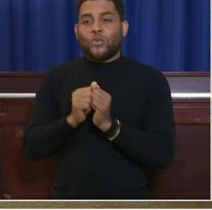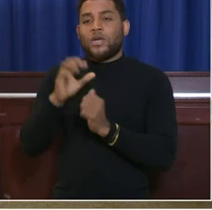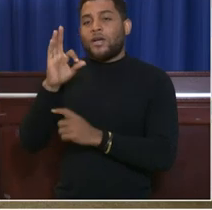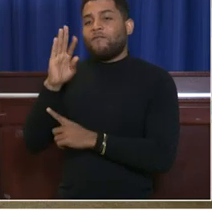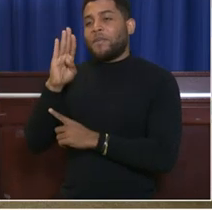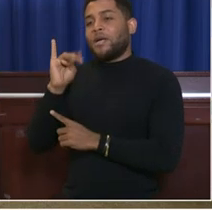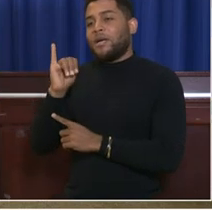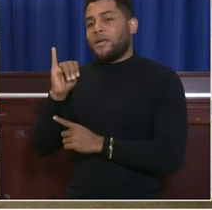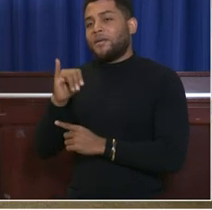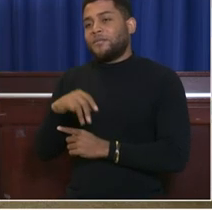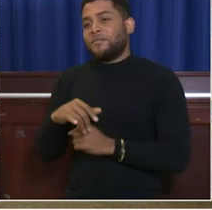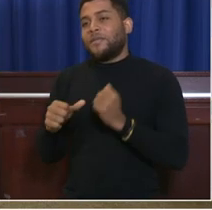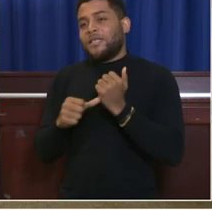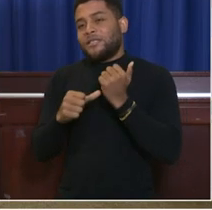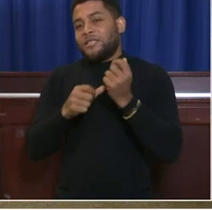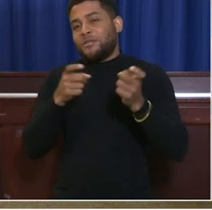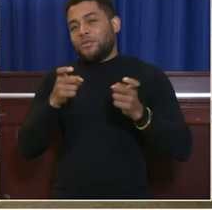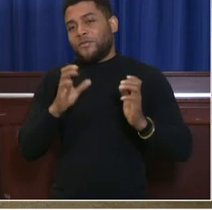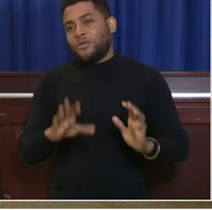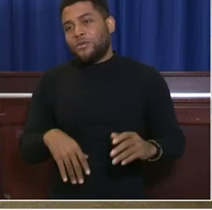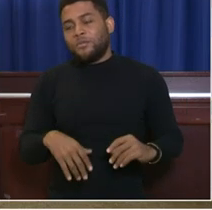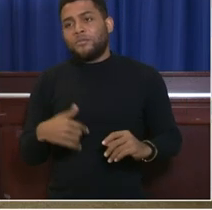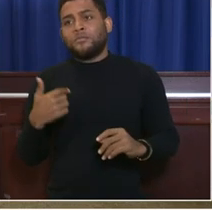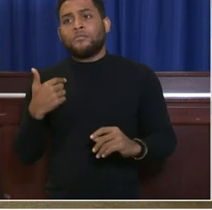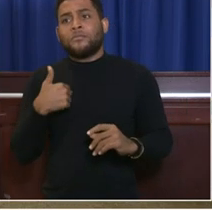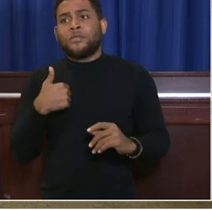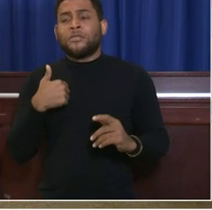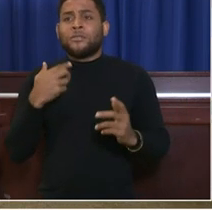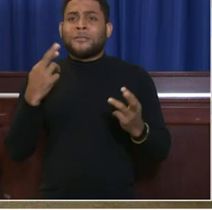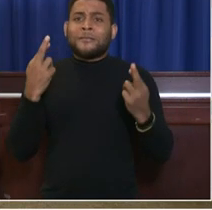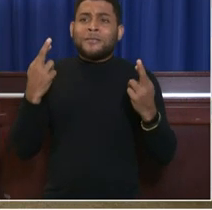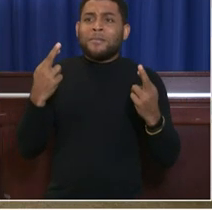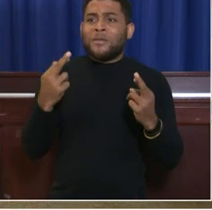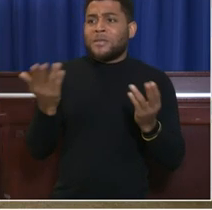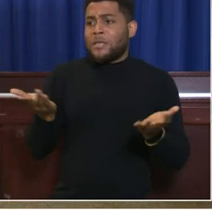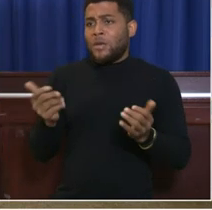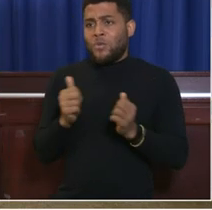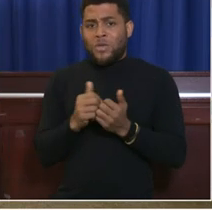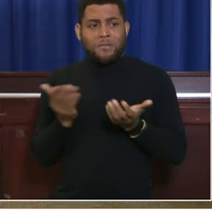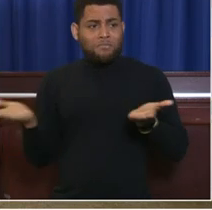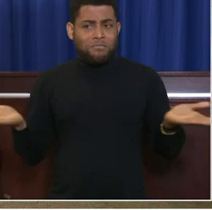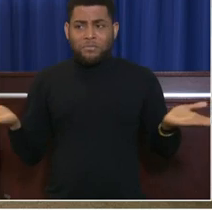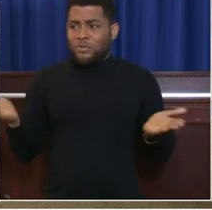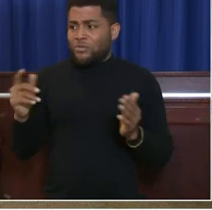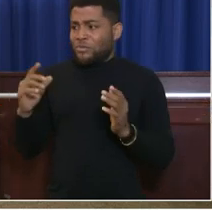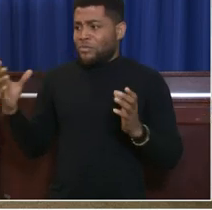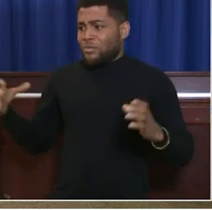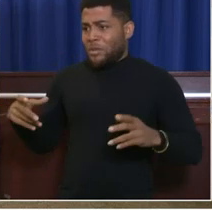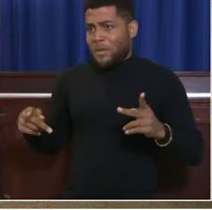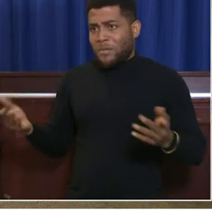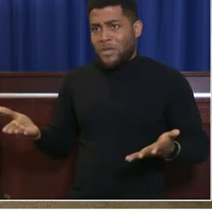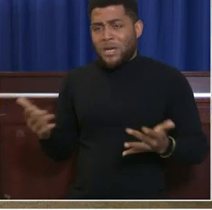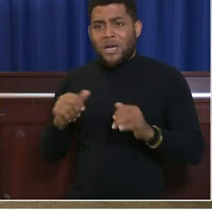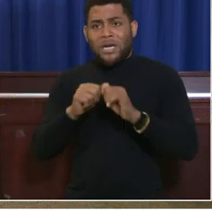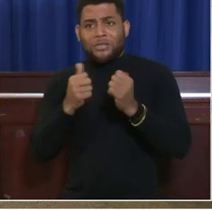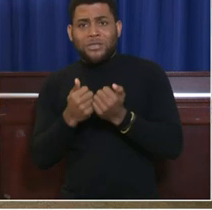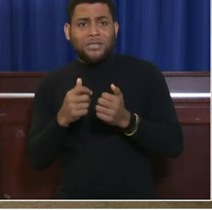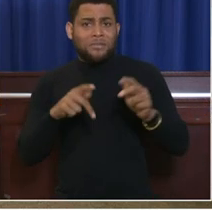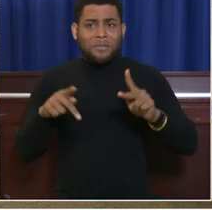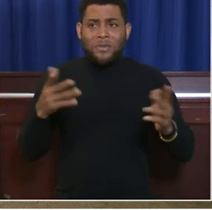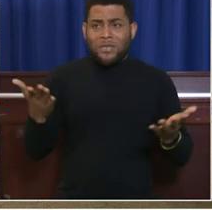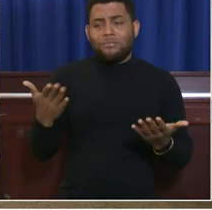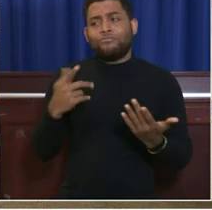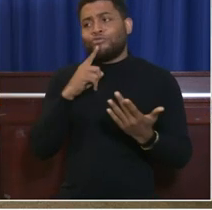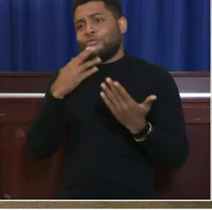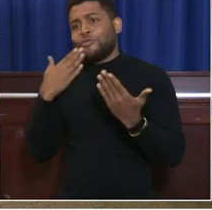Mayor Bowser, Chief Smith, U.S. Attorney Graves, and our partners at the U.S. Marshal Service, CSOSA, and the Pretrial Services Agency. The work we have done